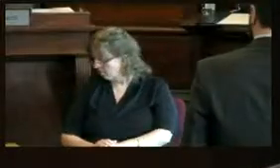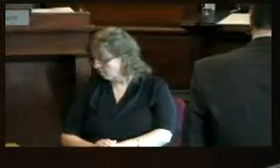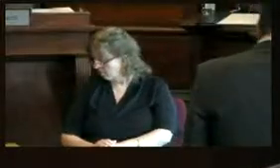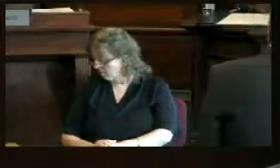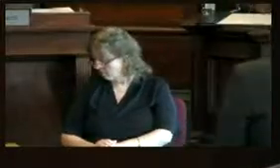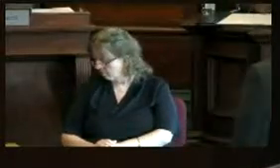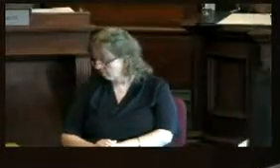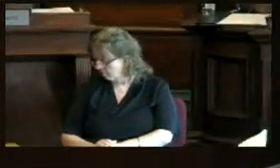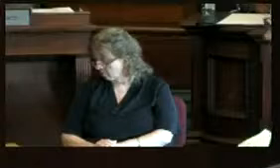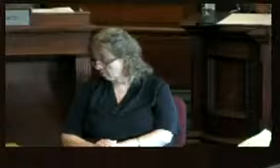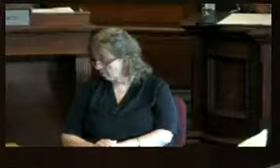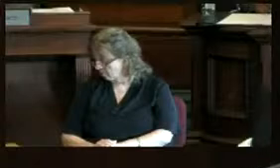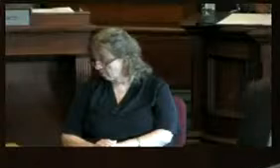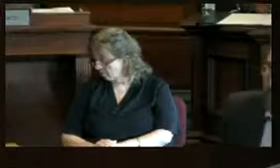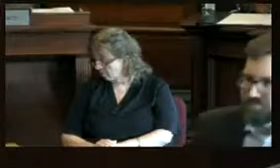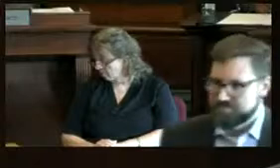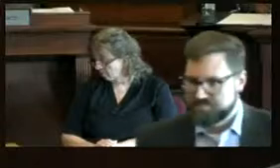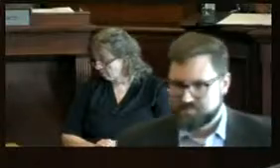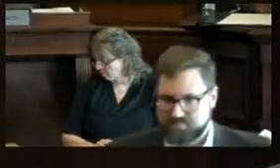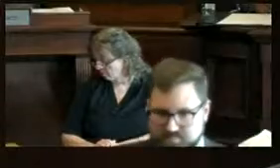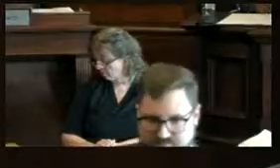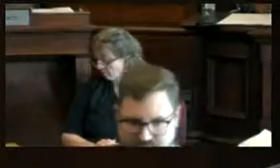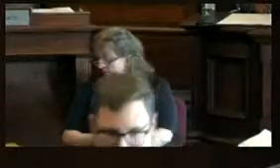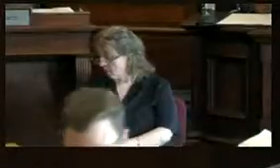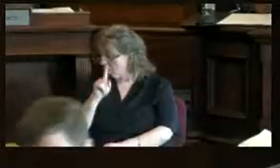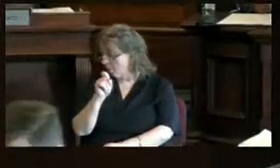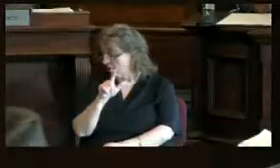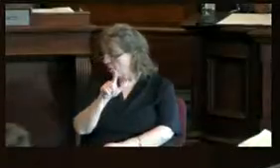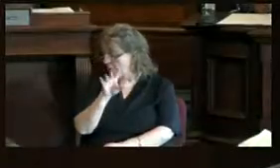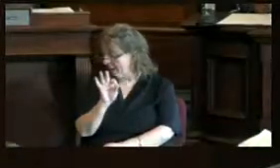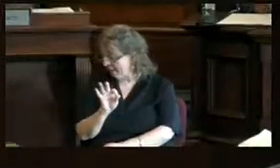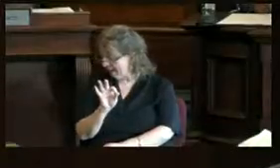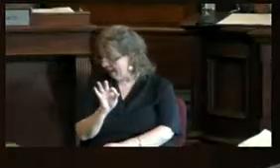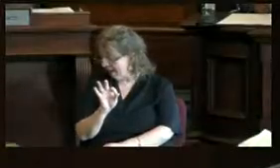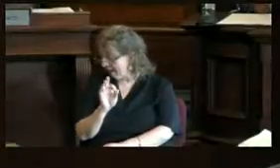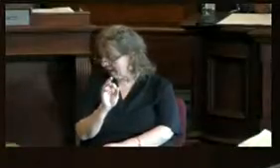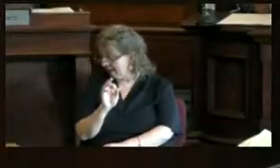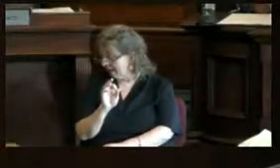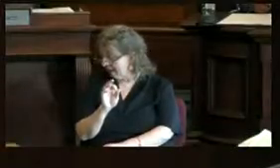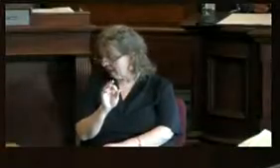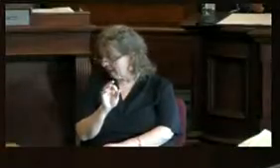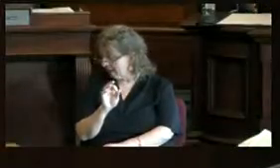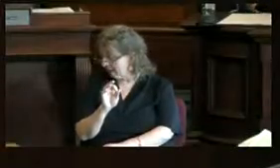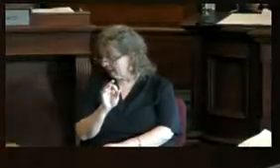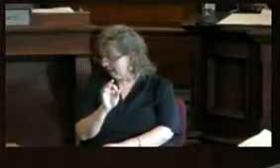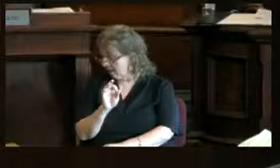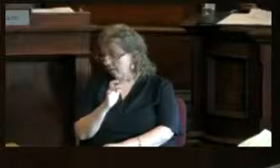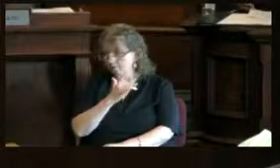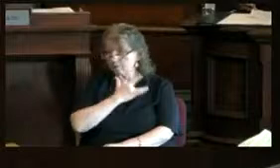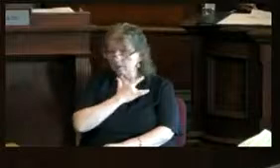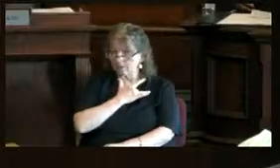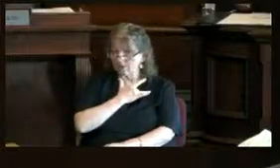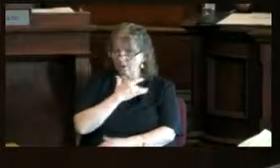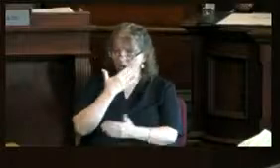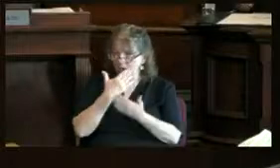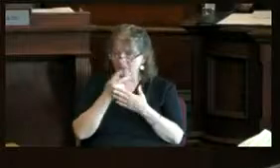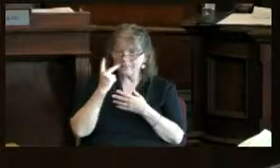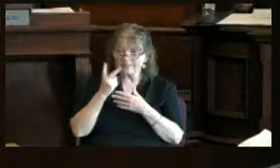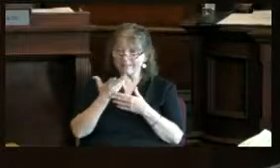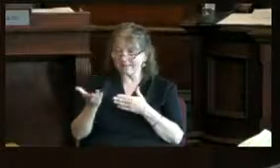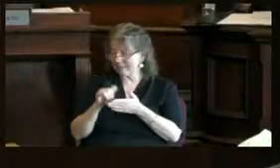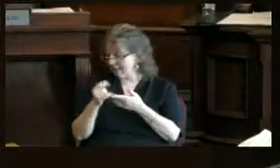passes. Thank you. Yes, sir. Thank you. Introductory number 129, it just does my dark heart good to see wonderful things like